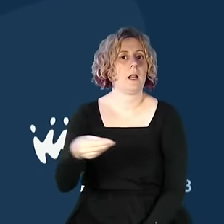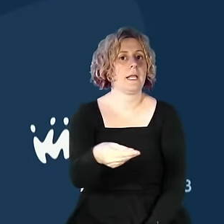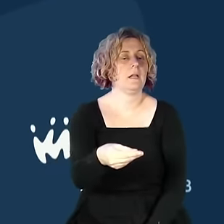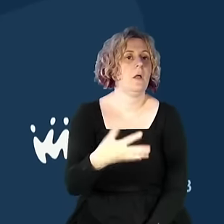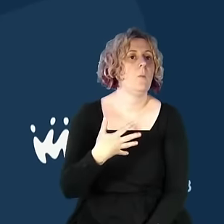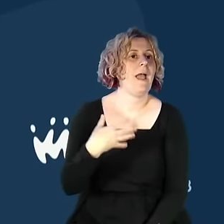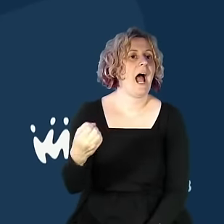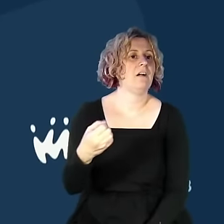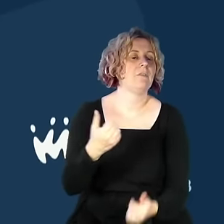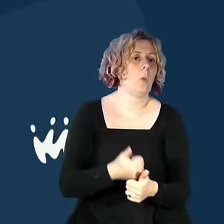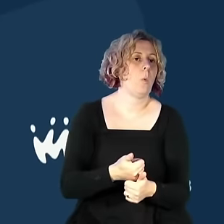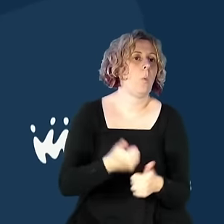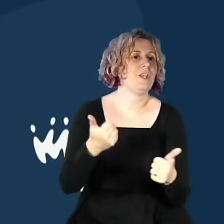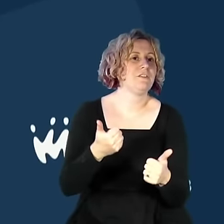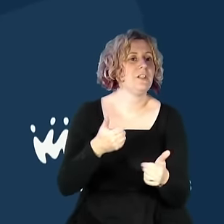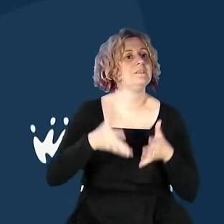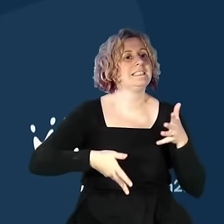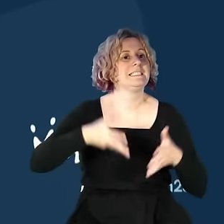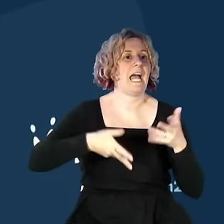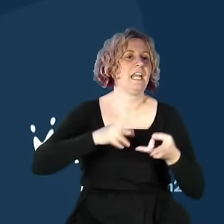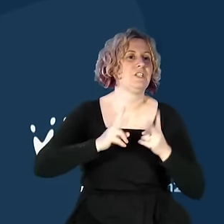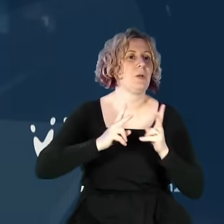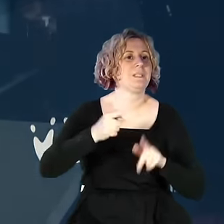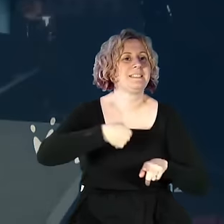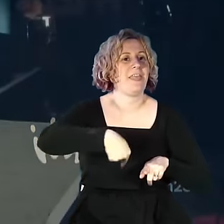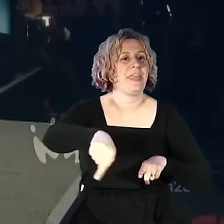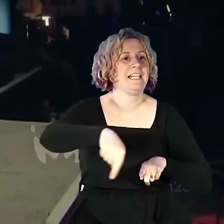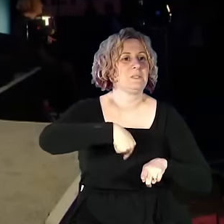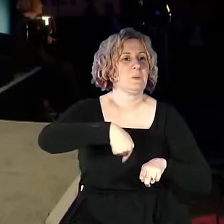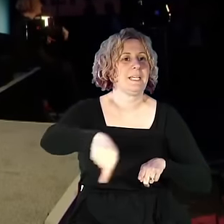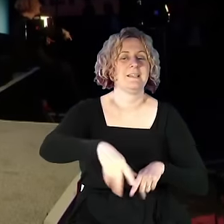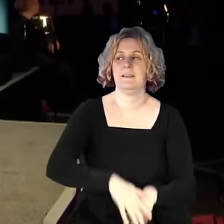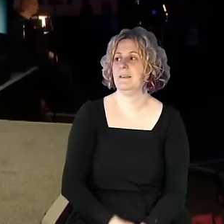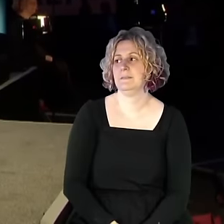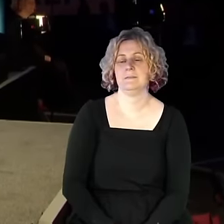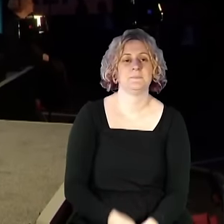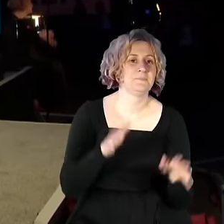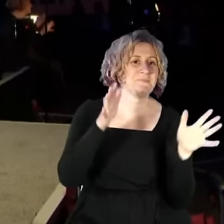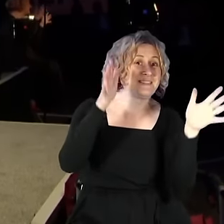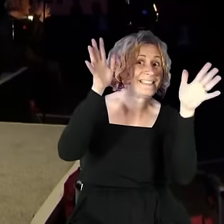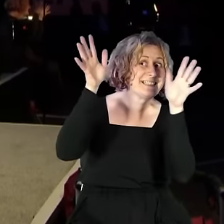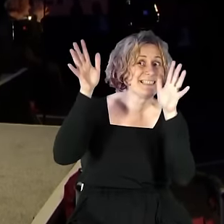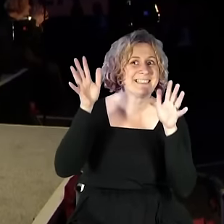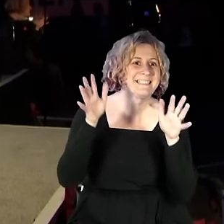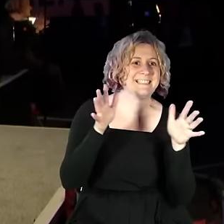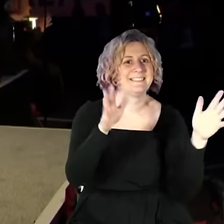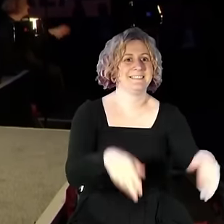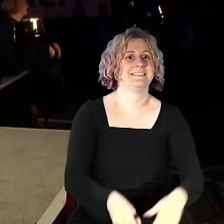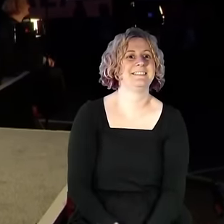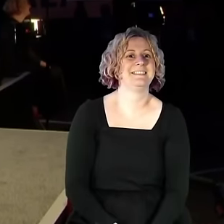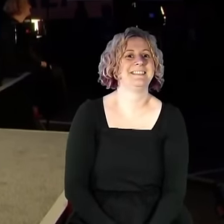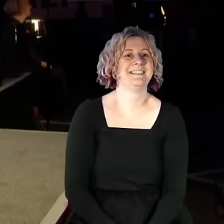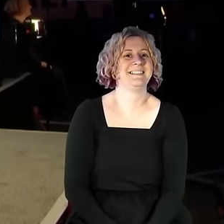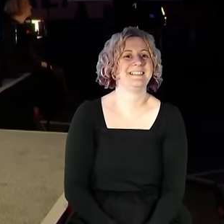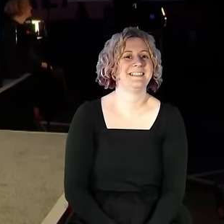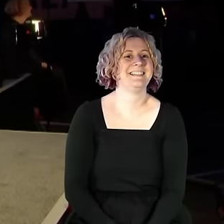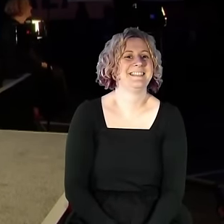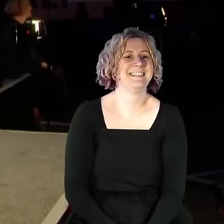the wonderful signers with us this week, which is great to have them. Yeah, give them a round of applause. They're doing a brilliant job.